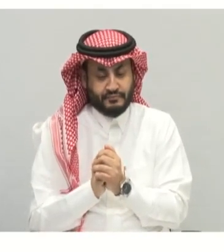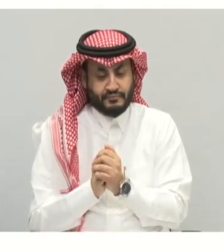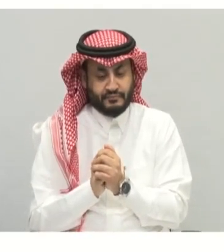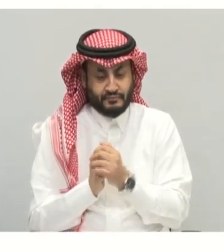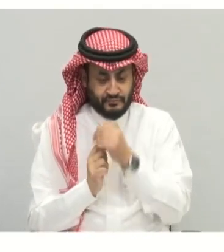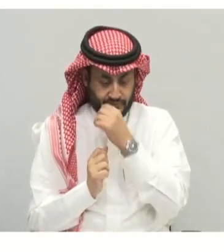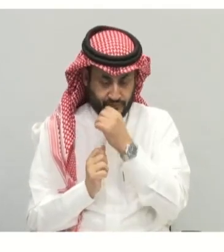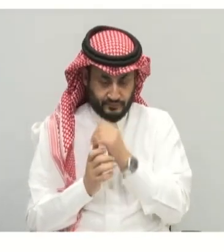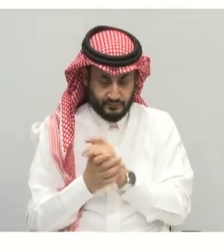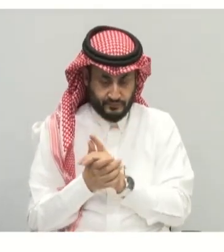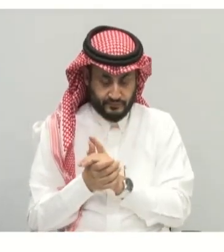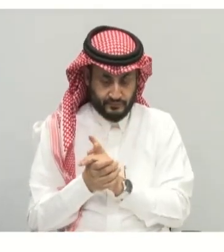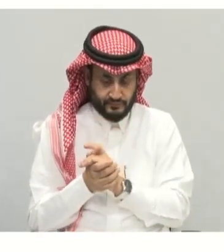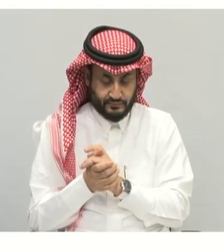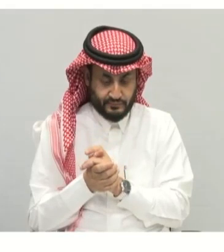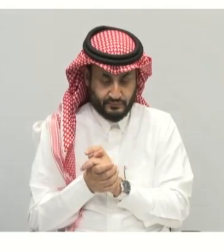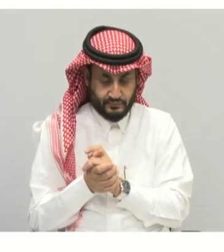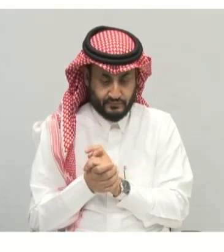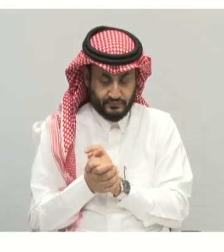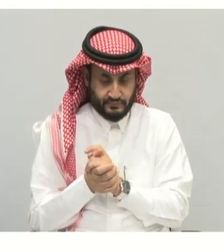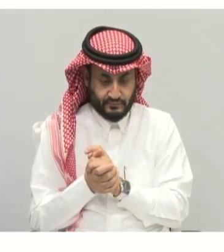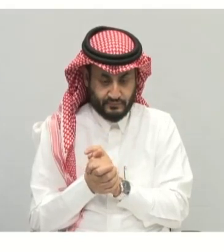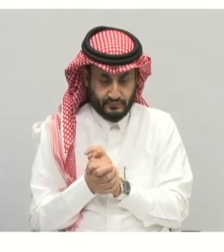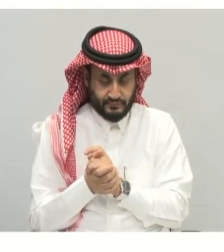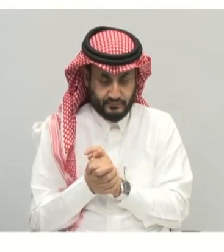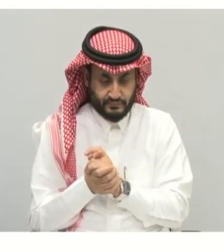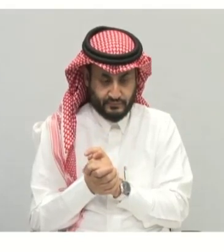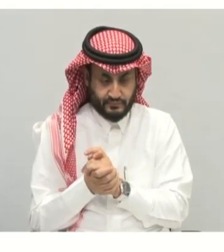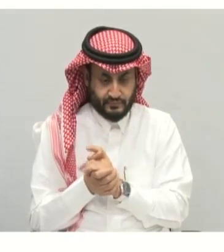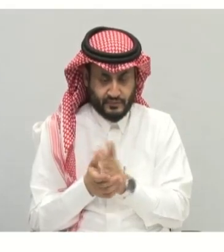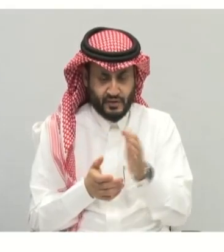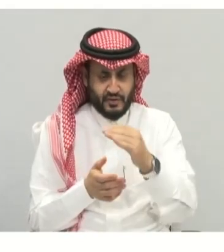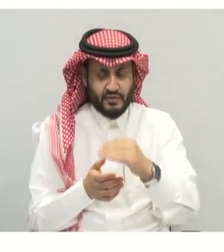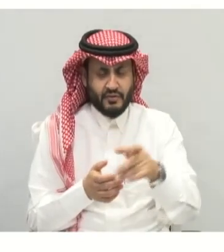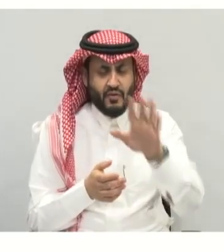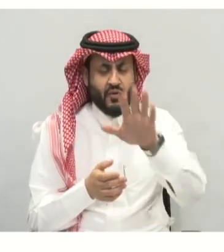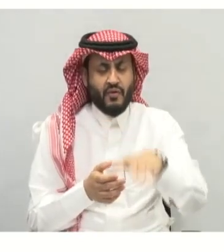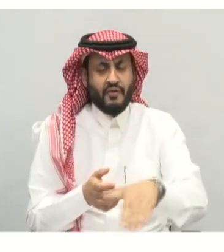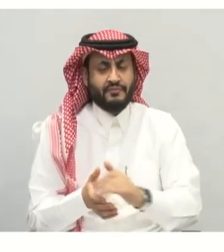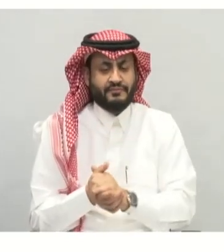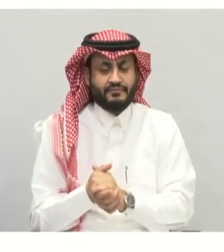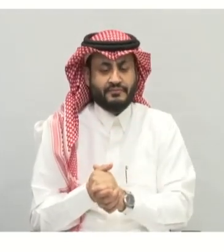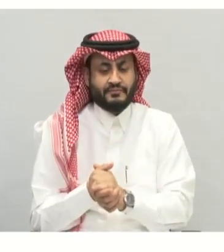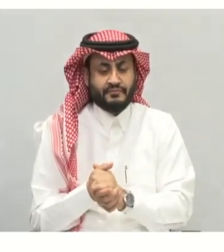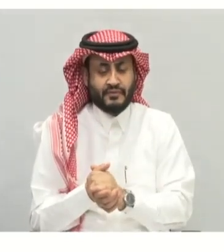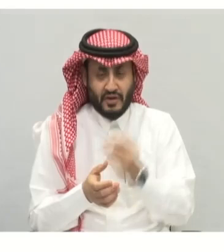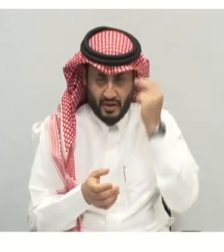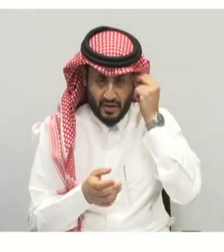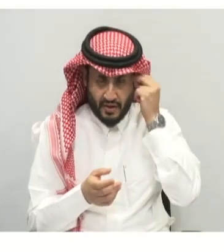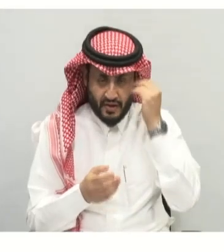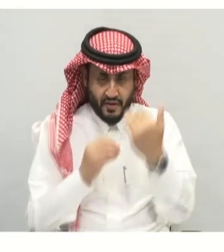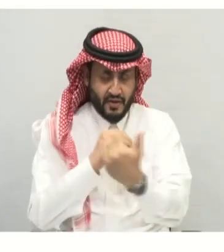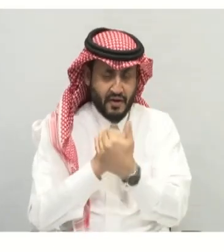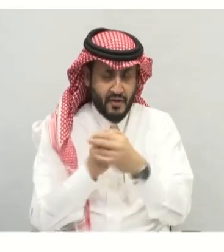where the here are the answers of this exercise so we complete this exercise we learned the differences